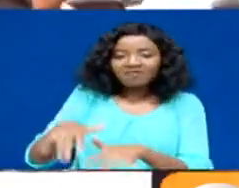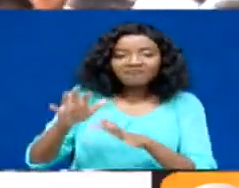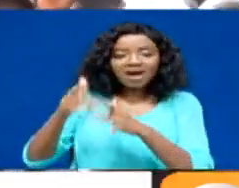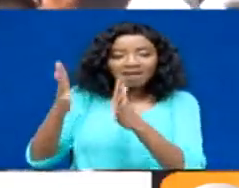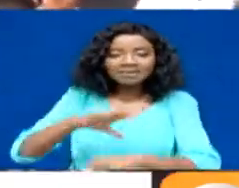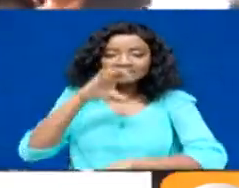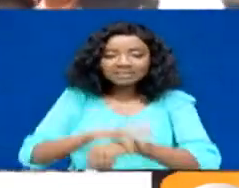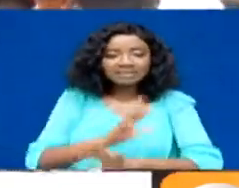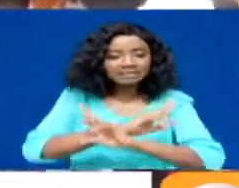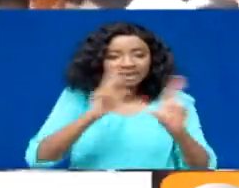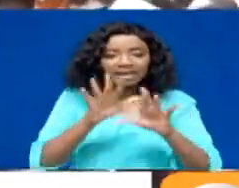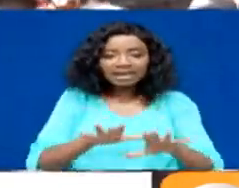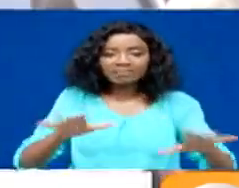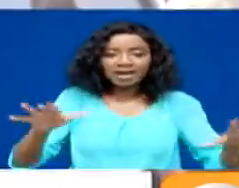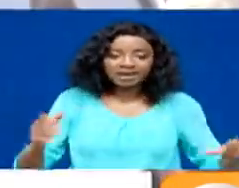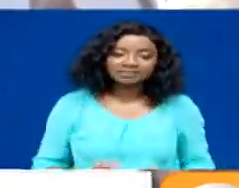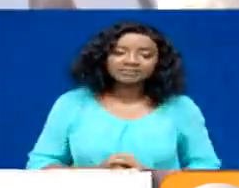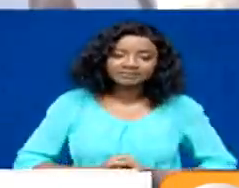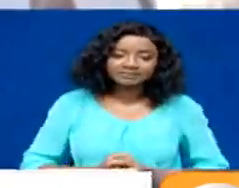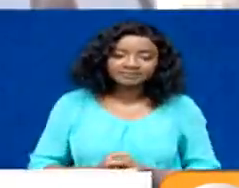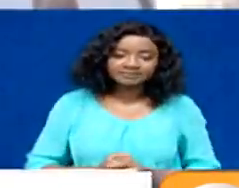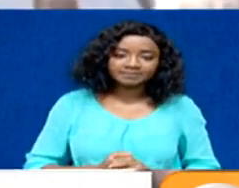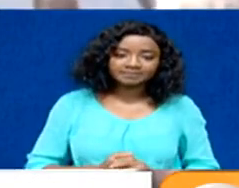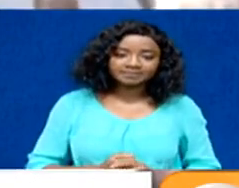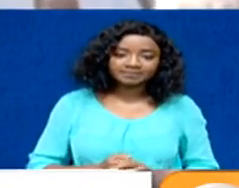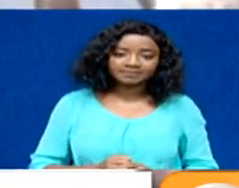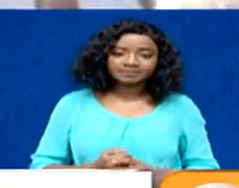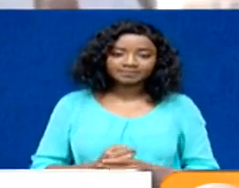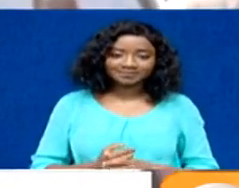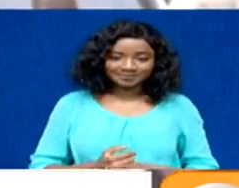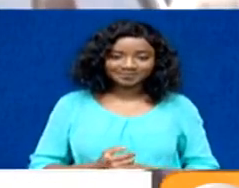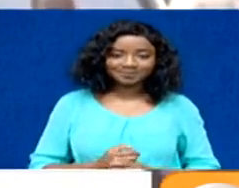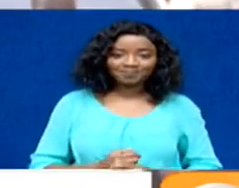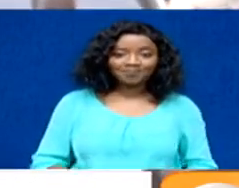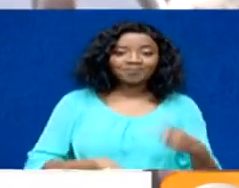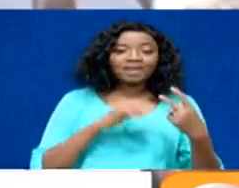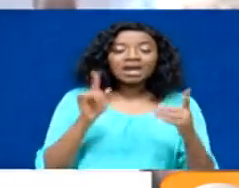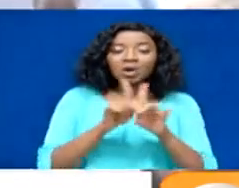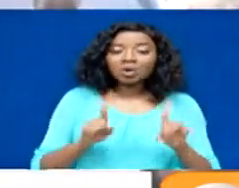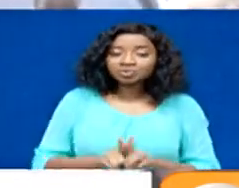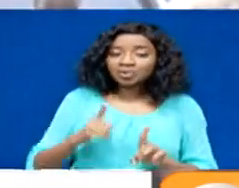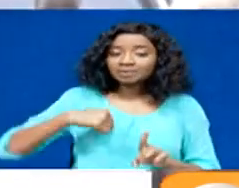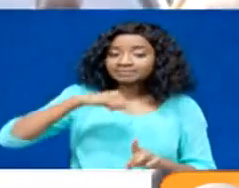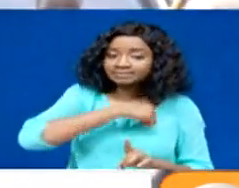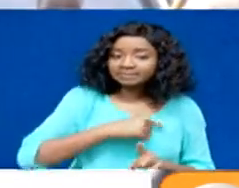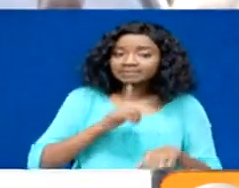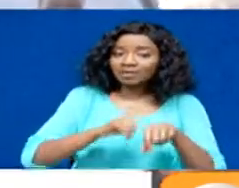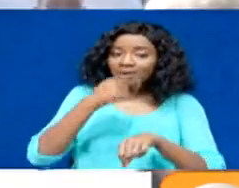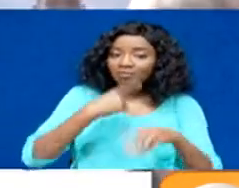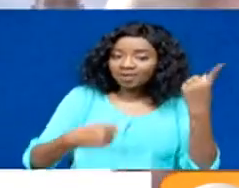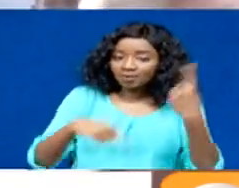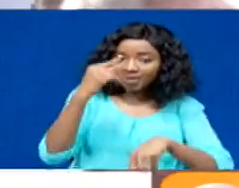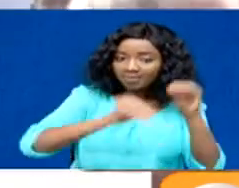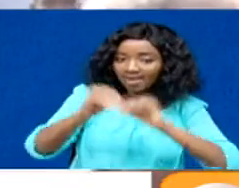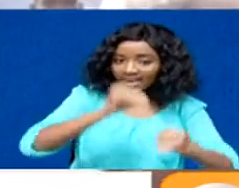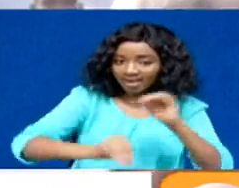soko ya mazao yao ya miraa. Sisi tukiingia katika serikali tayari tutakuwa na